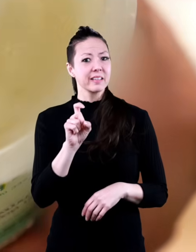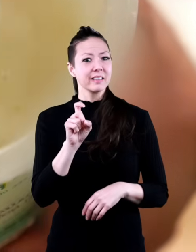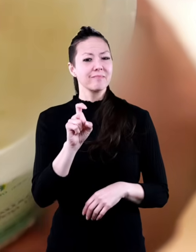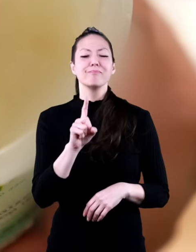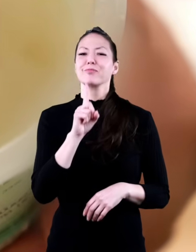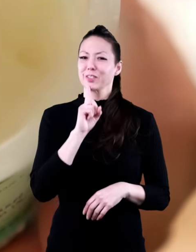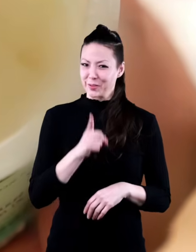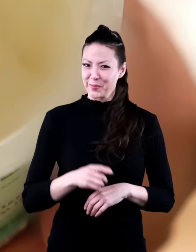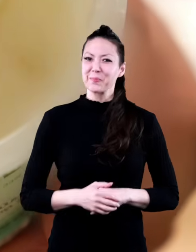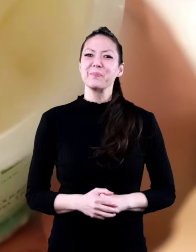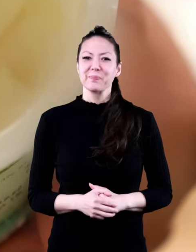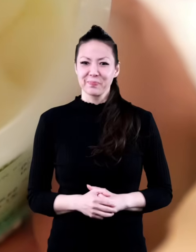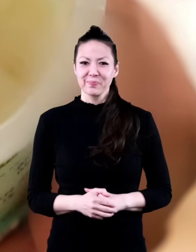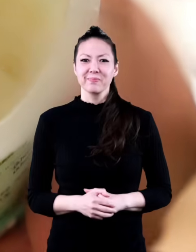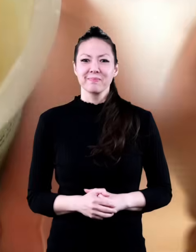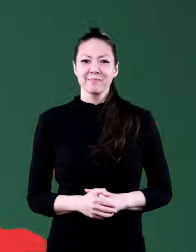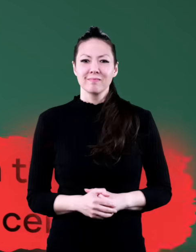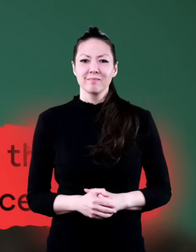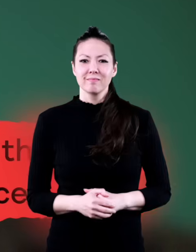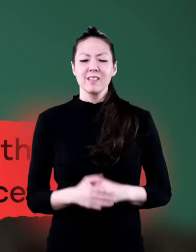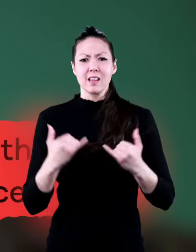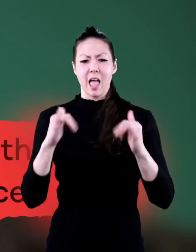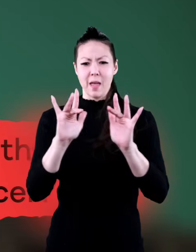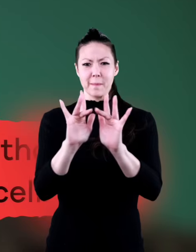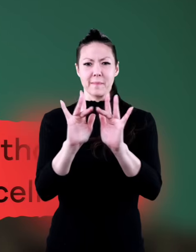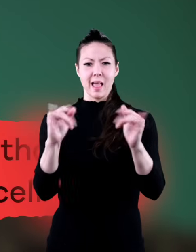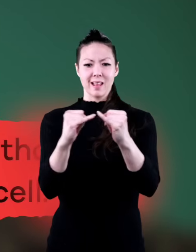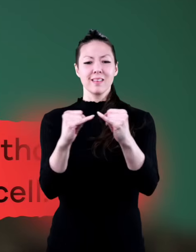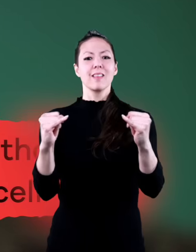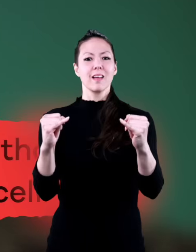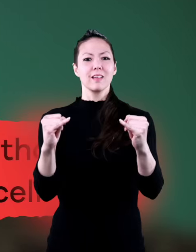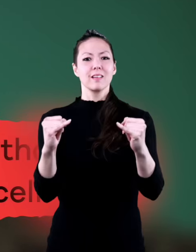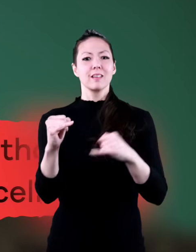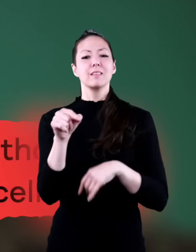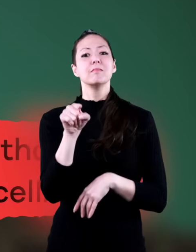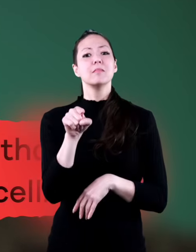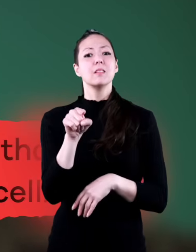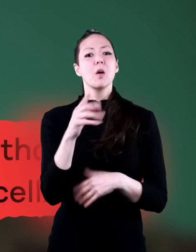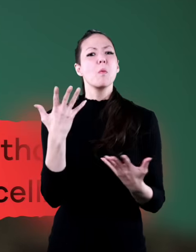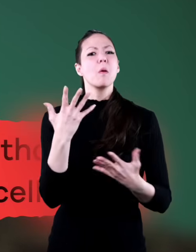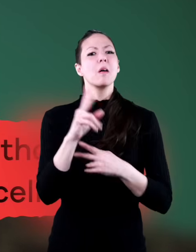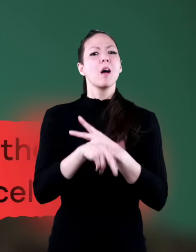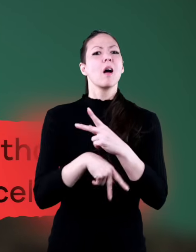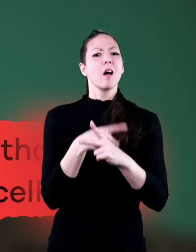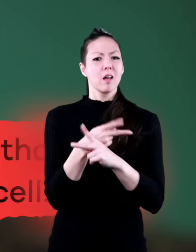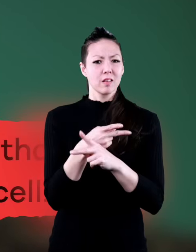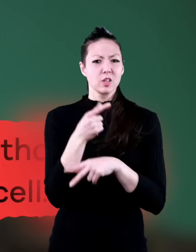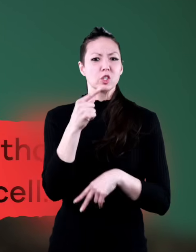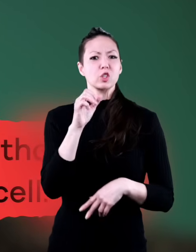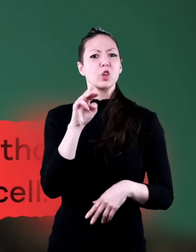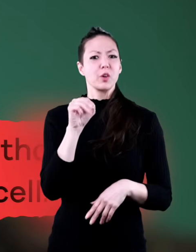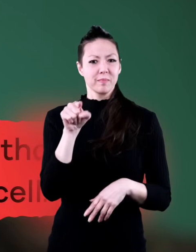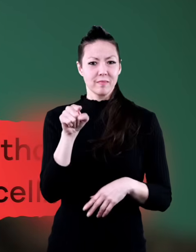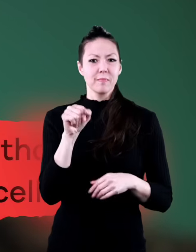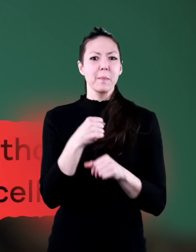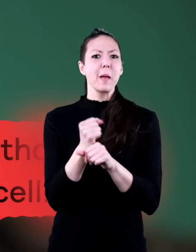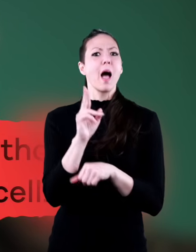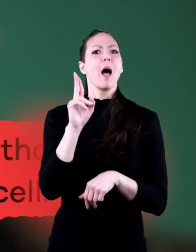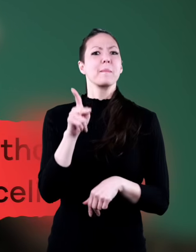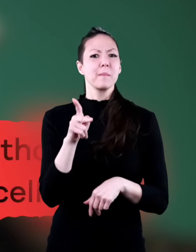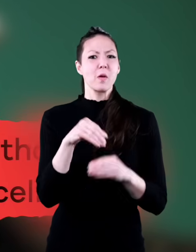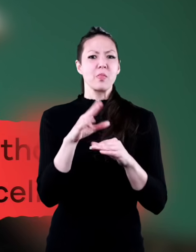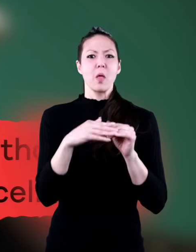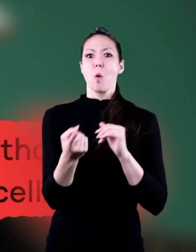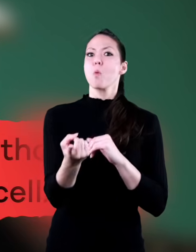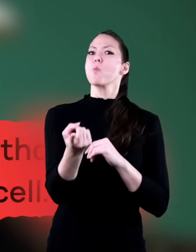true fill in the blank blank are the only kind of germ that are